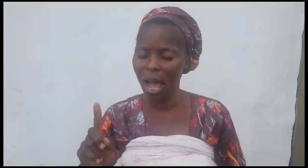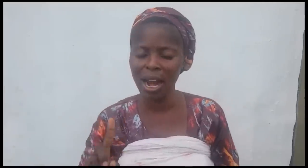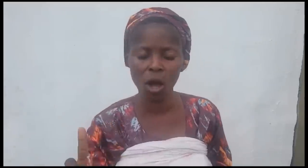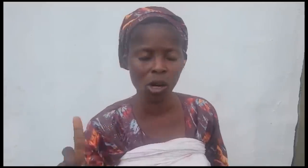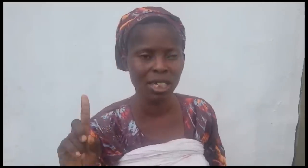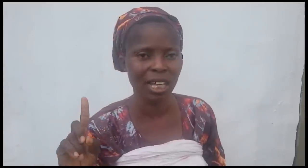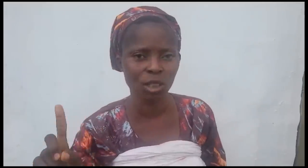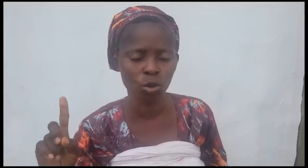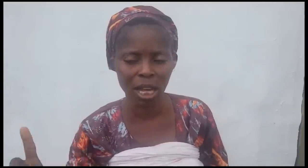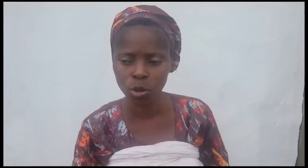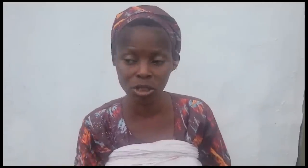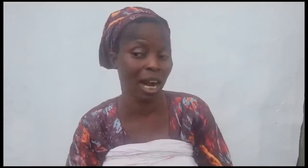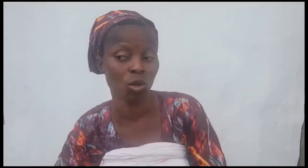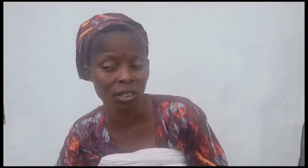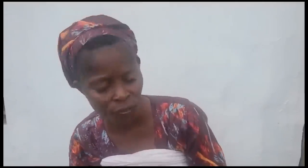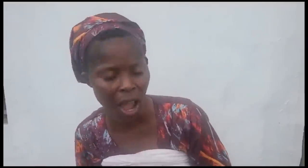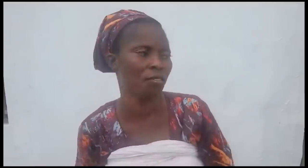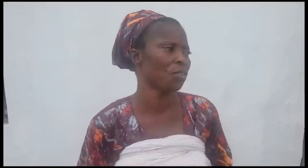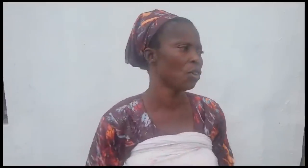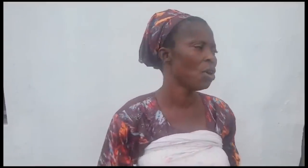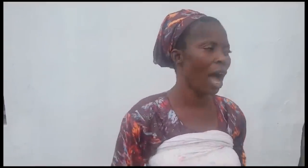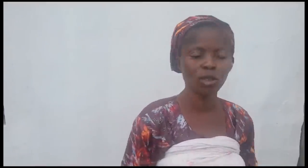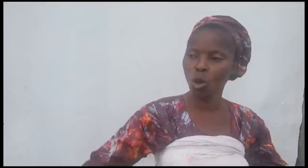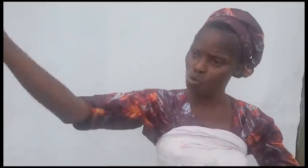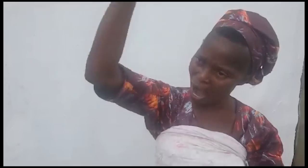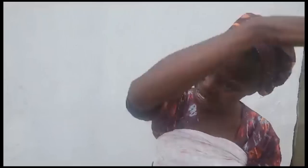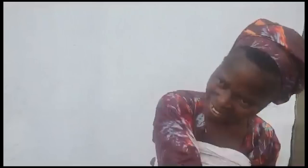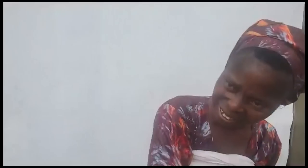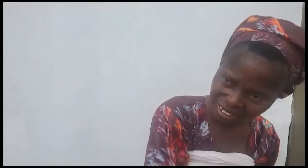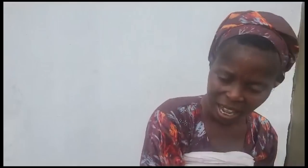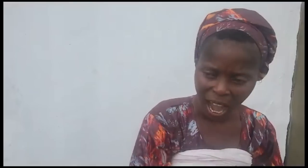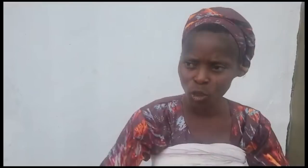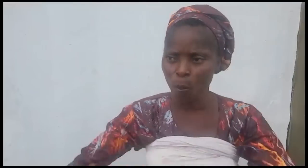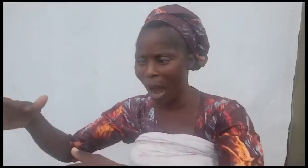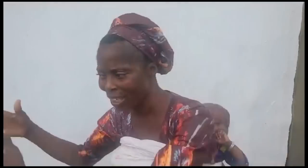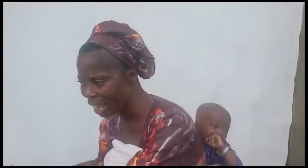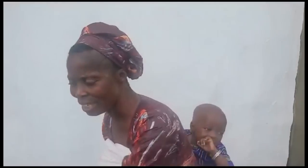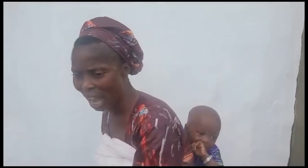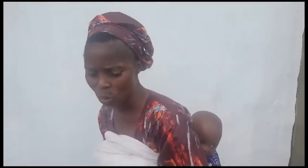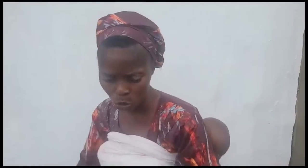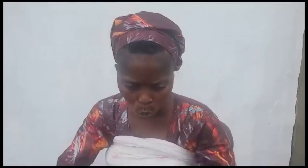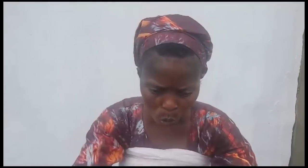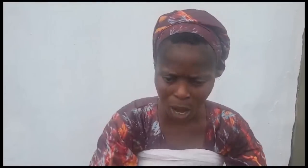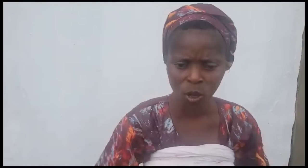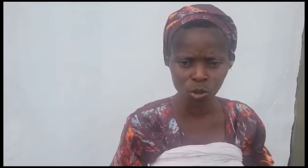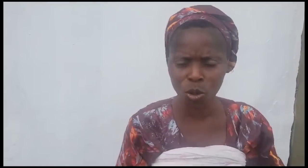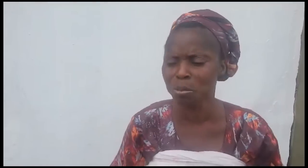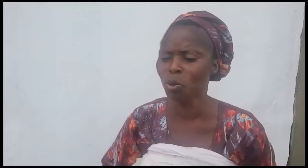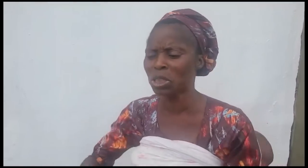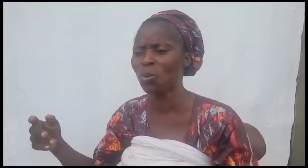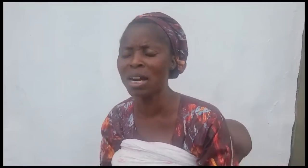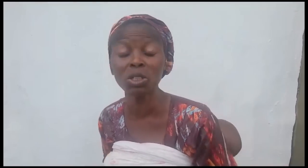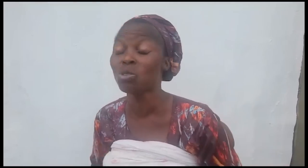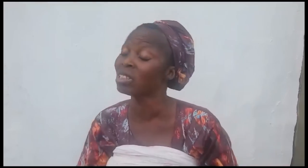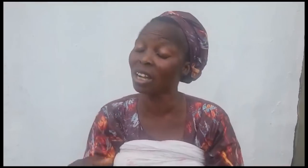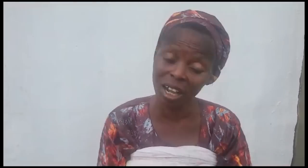o ara yen kankan ni 32 o sara 25 atojo guwale ni ajo park e ni ajo joko ajo nsoro pe